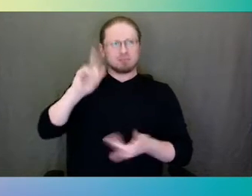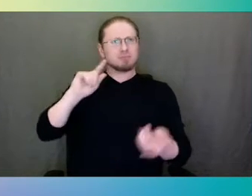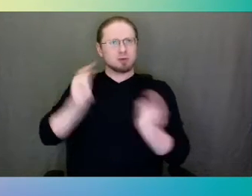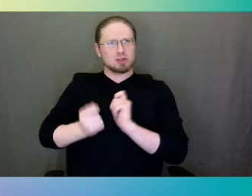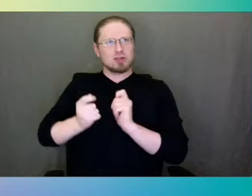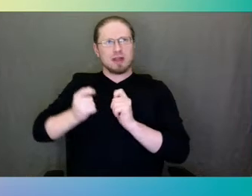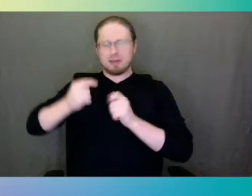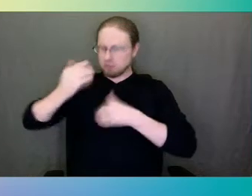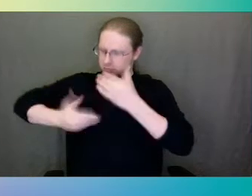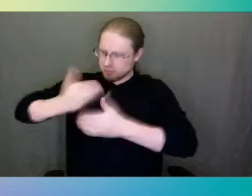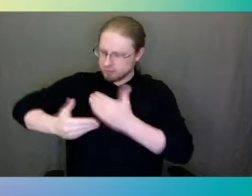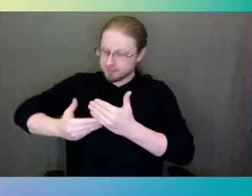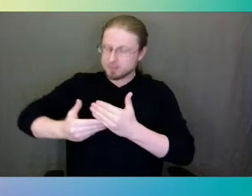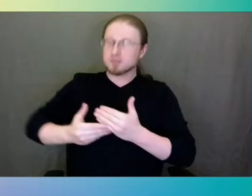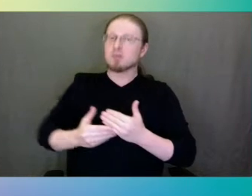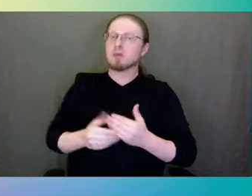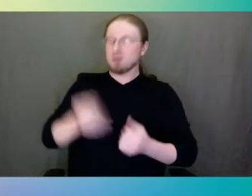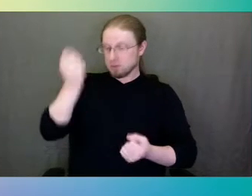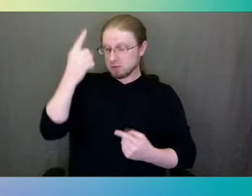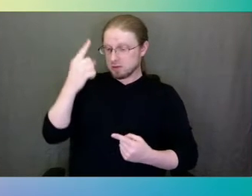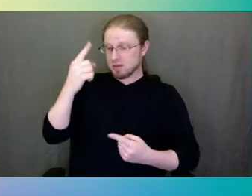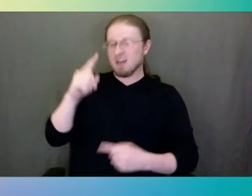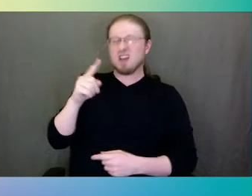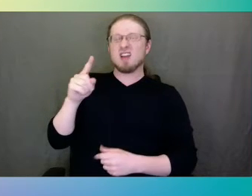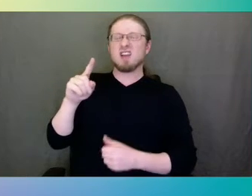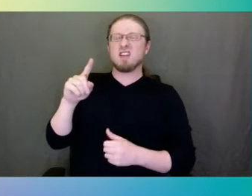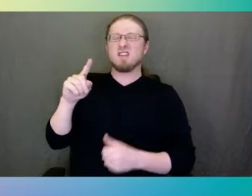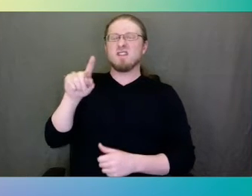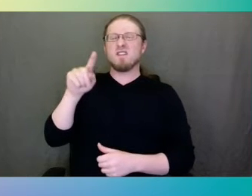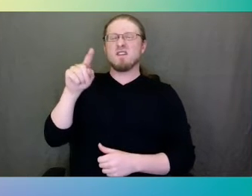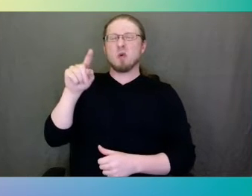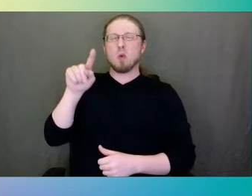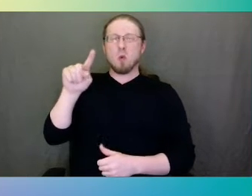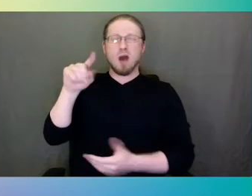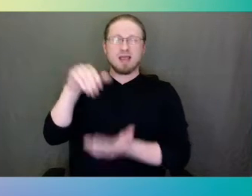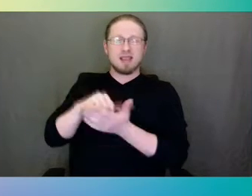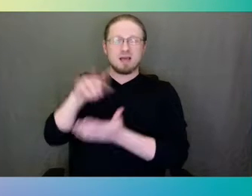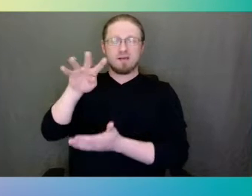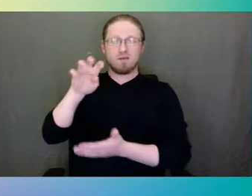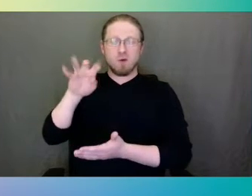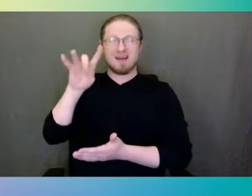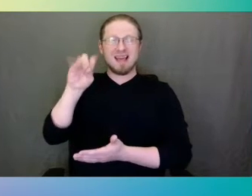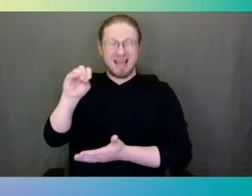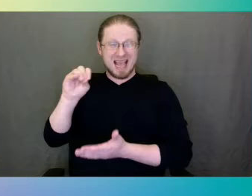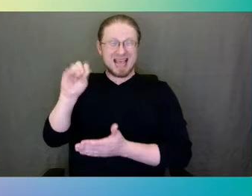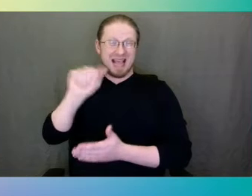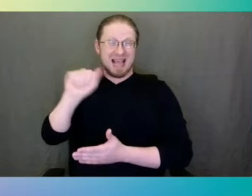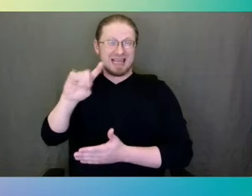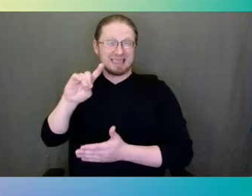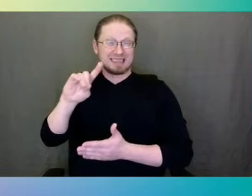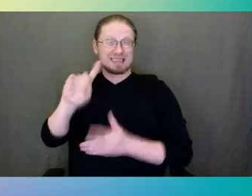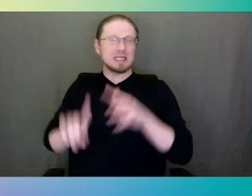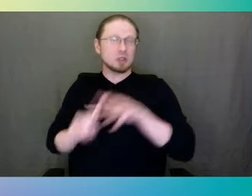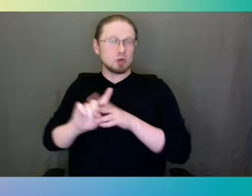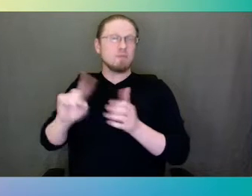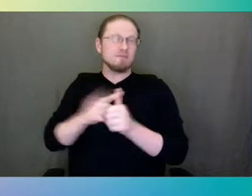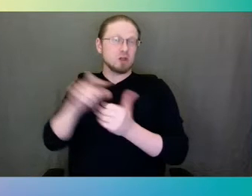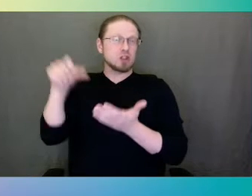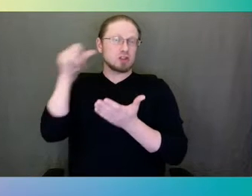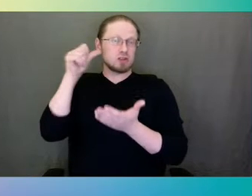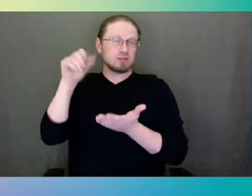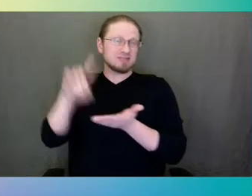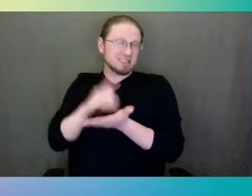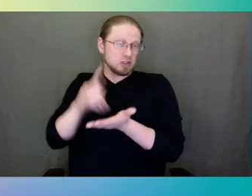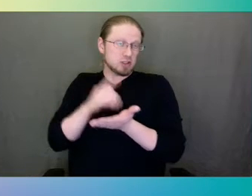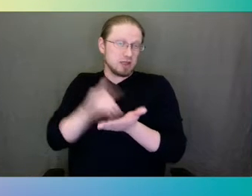until the 1480s. Otherwise, we could just pull up a first century dictionary and determine what Paul intended by malakoi